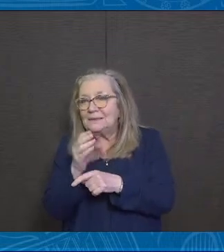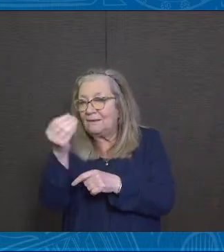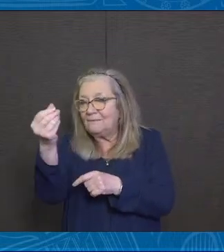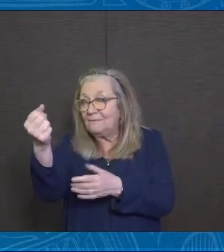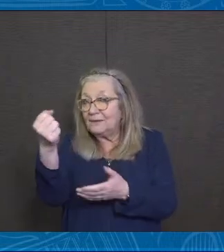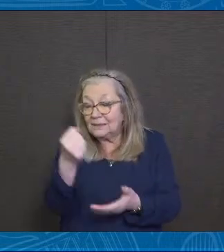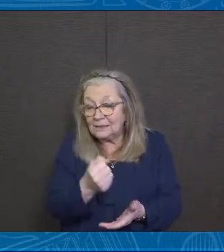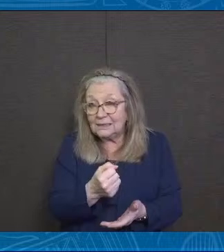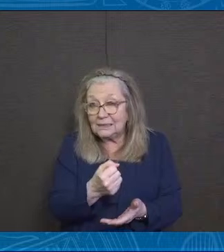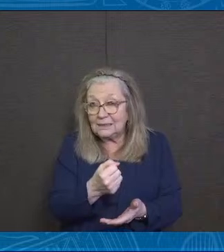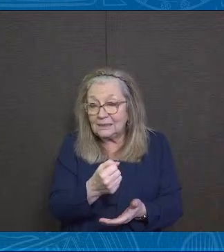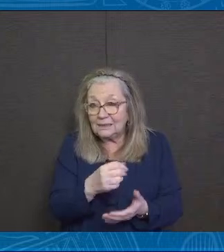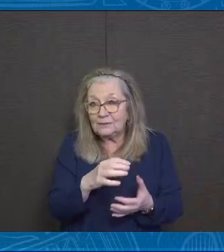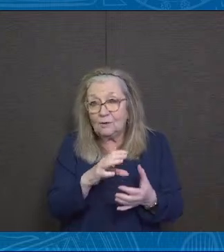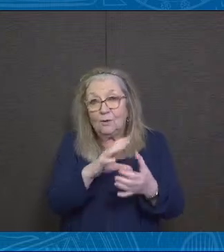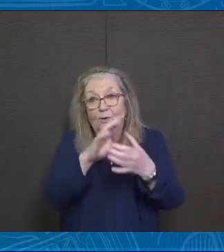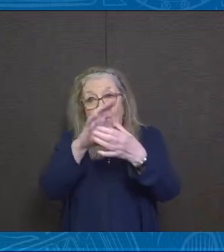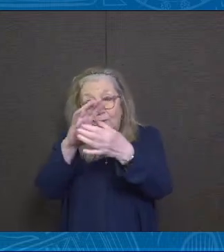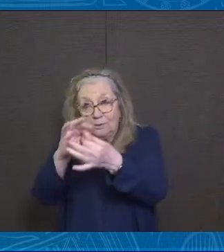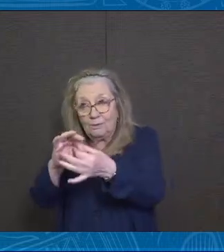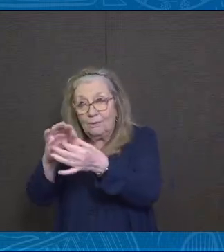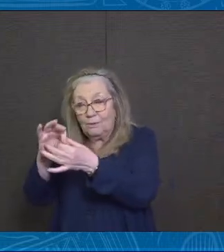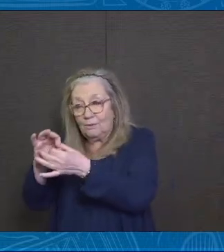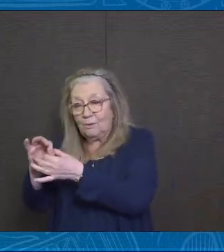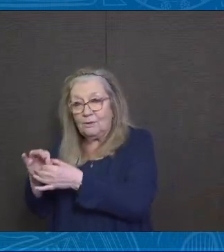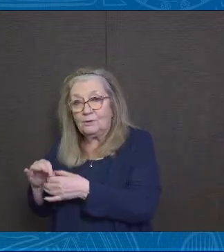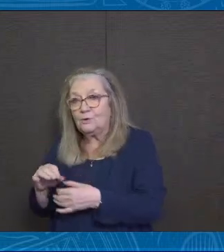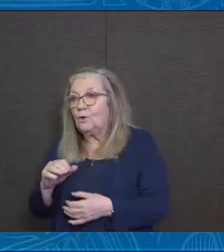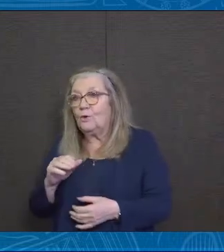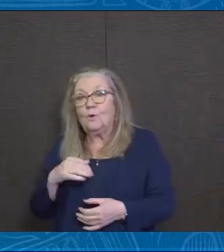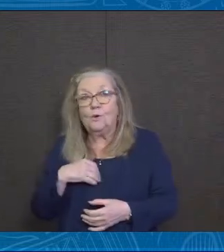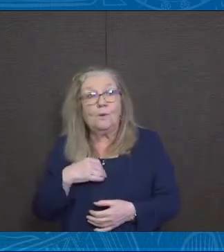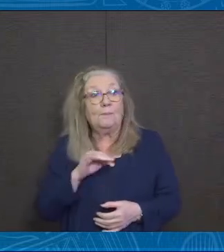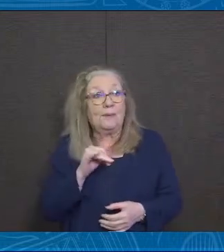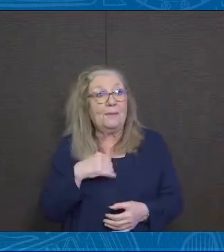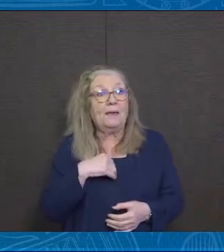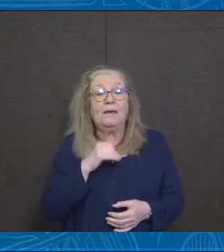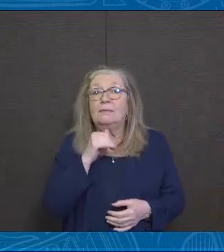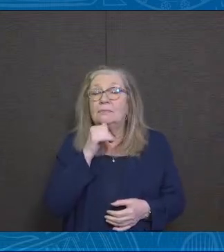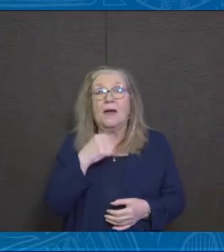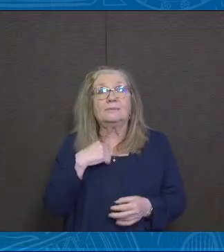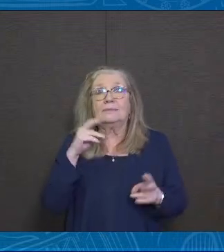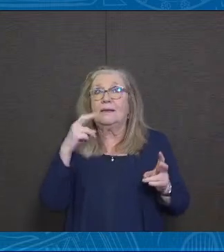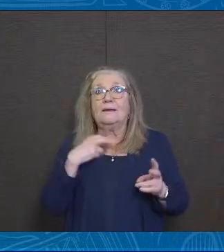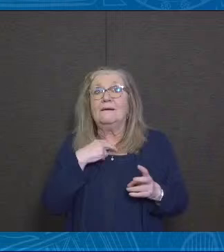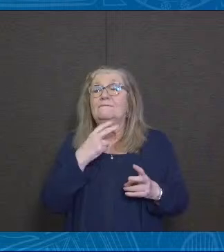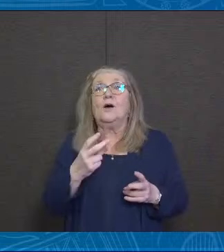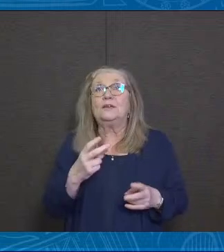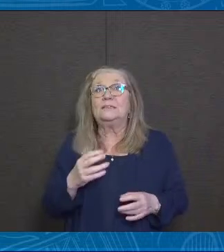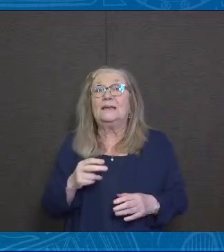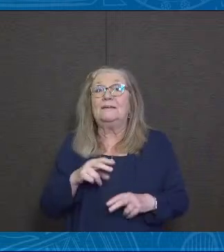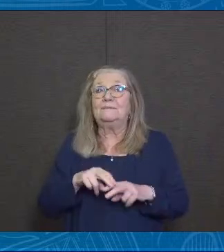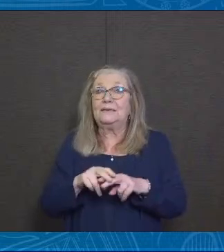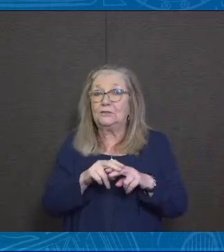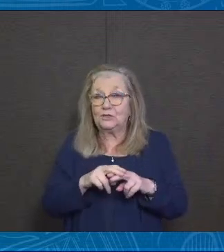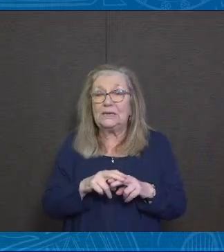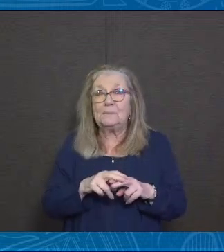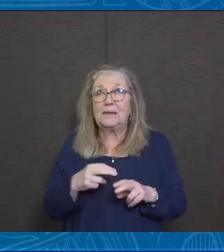resilience programs. So I may not just be the voice of Fiji, but also for the voice for those small island